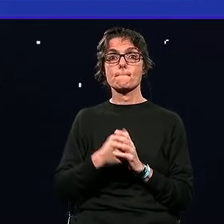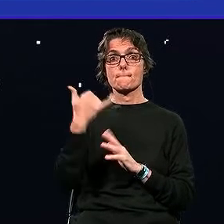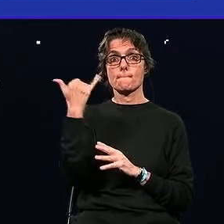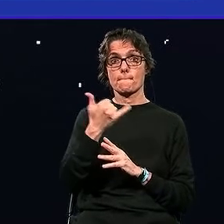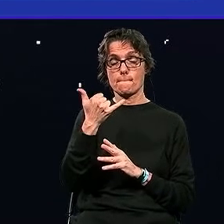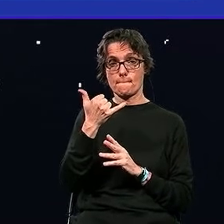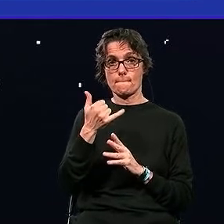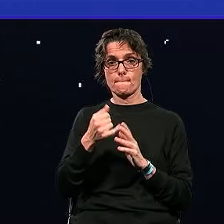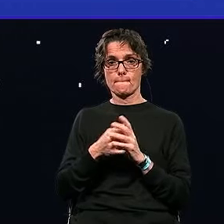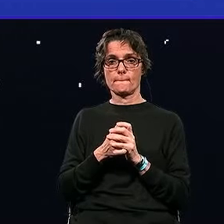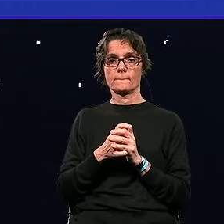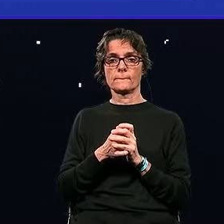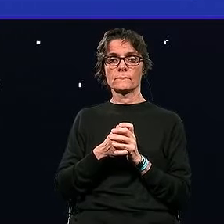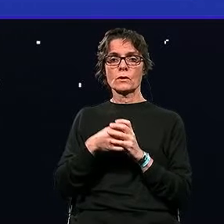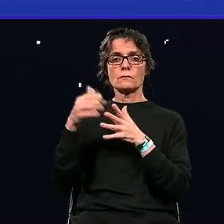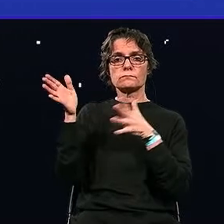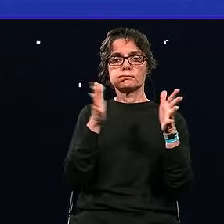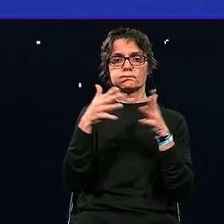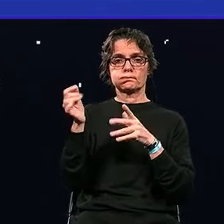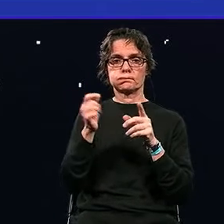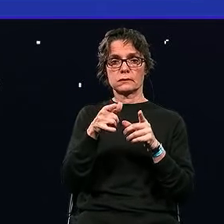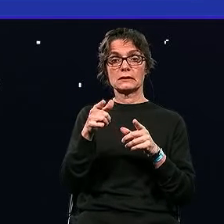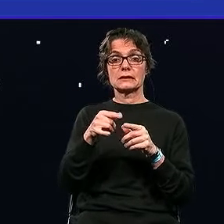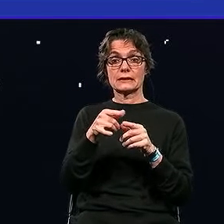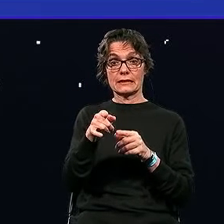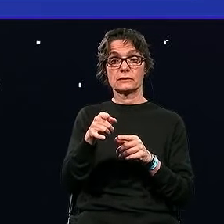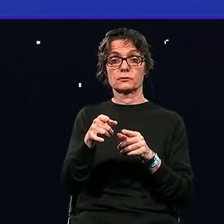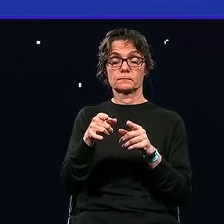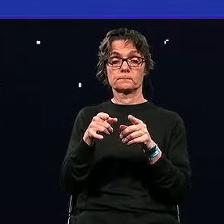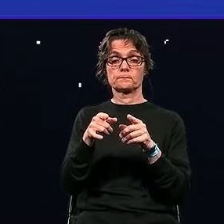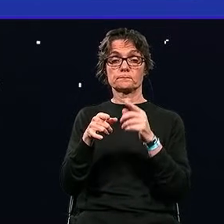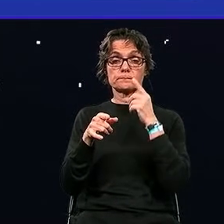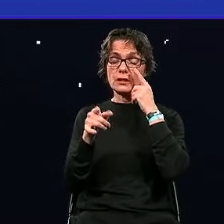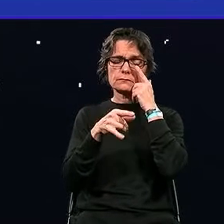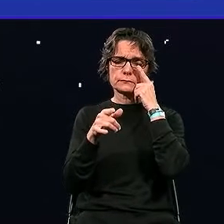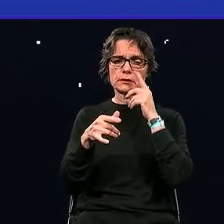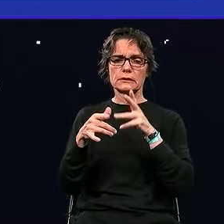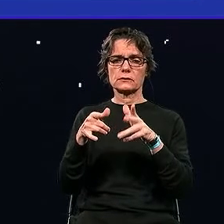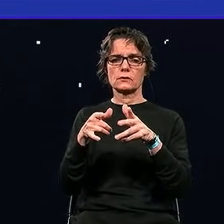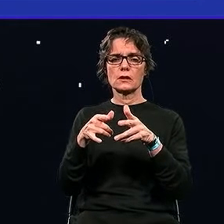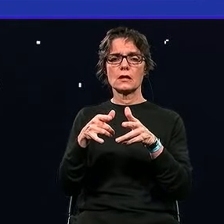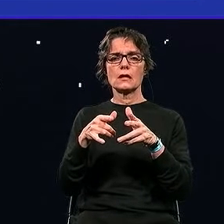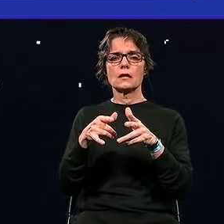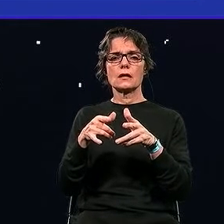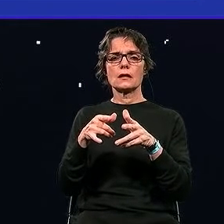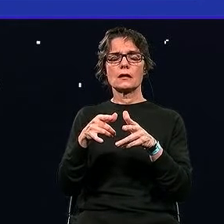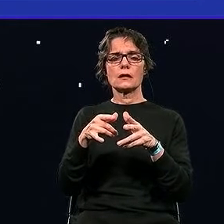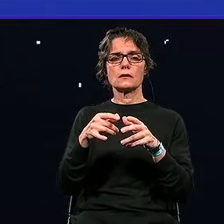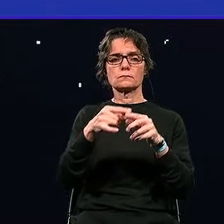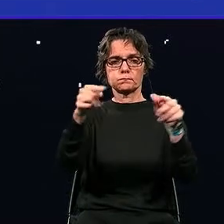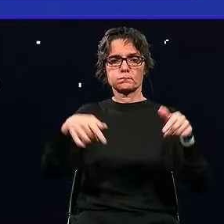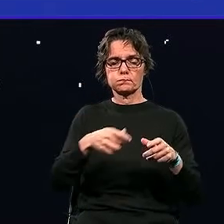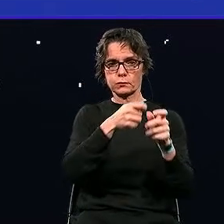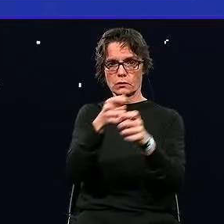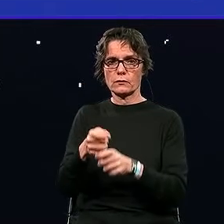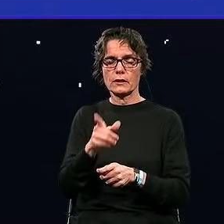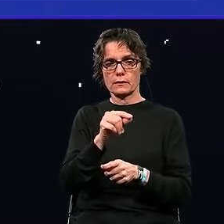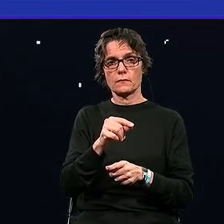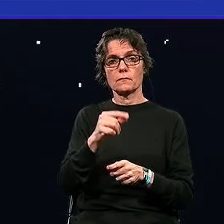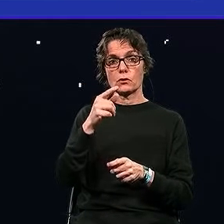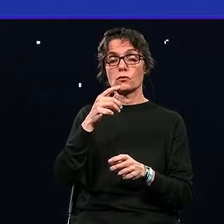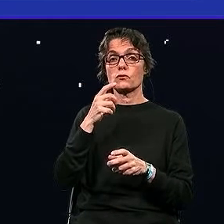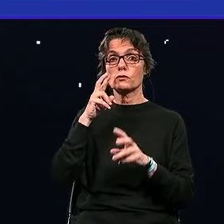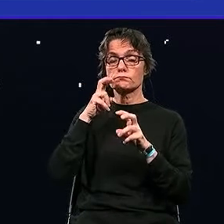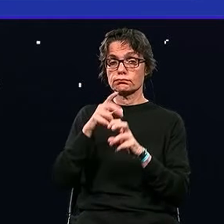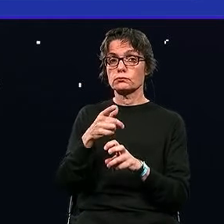Secondly, floating wind farms. Offshore wind is an enormous opportunity across Europe. We are exploiting it heavily, but